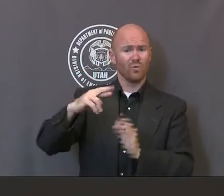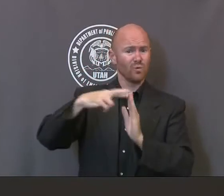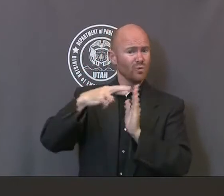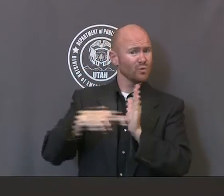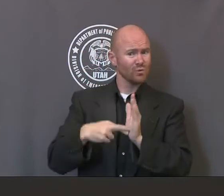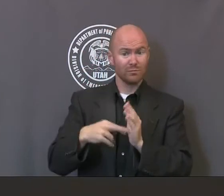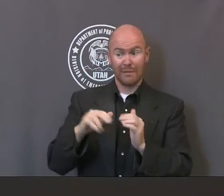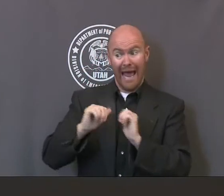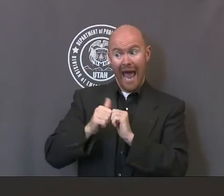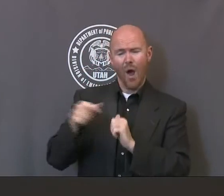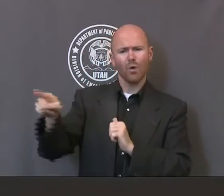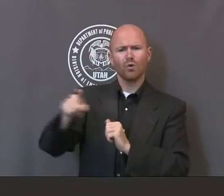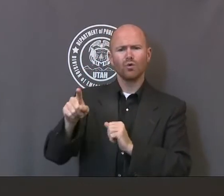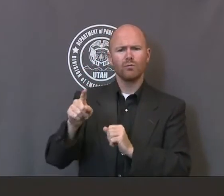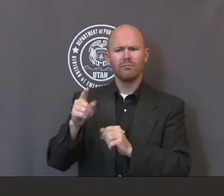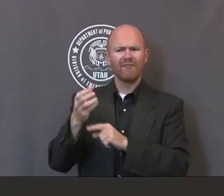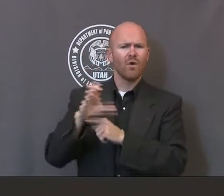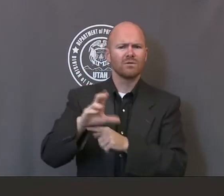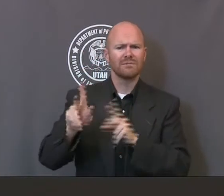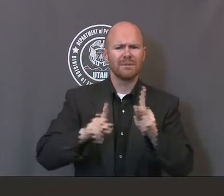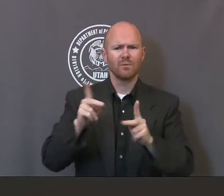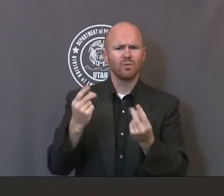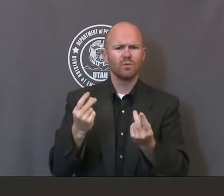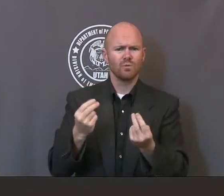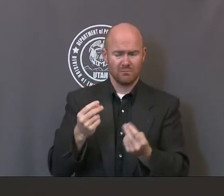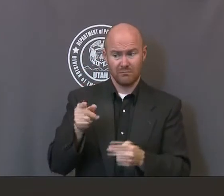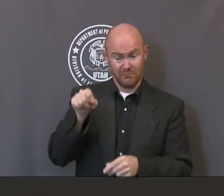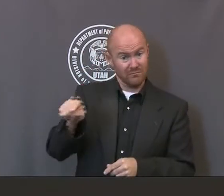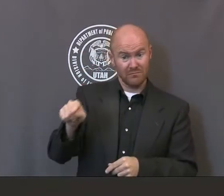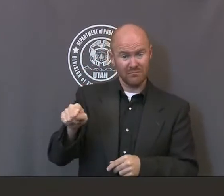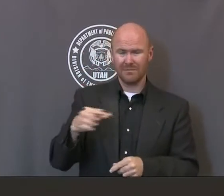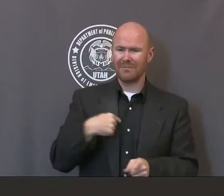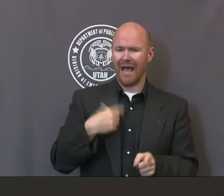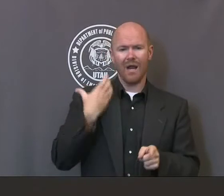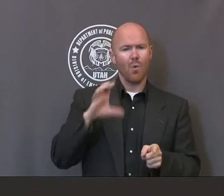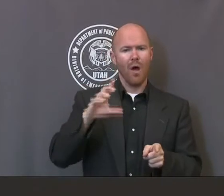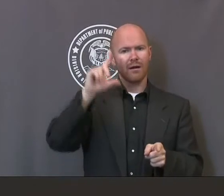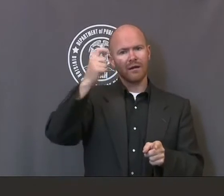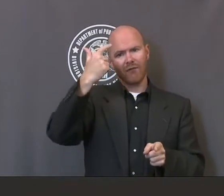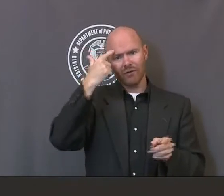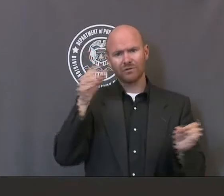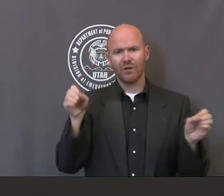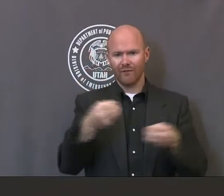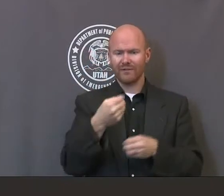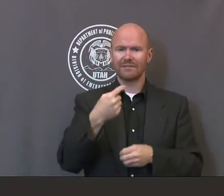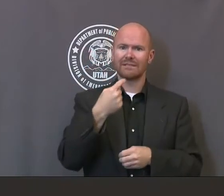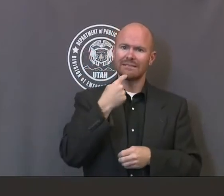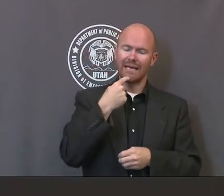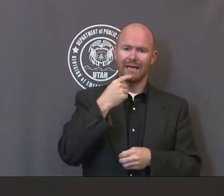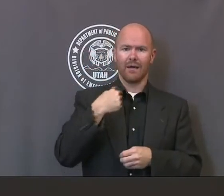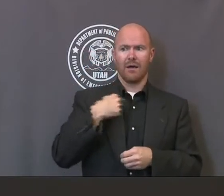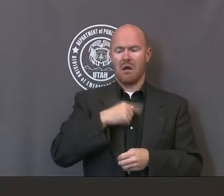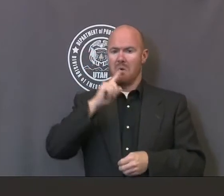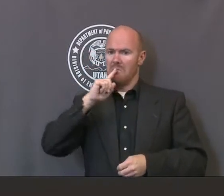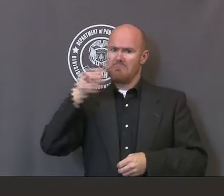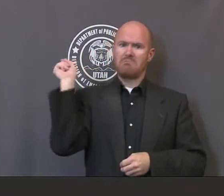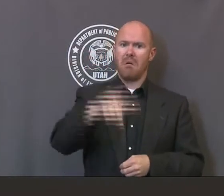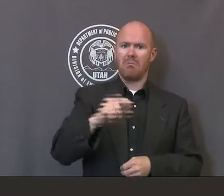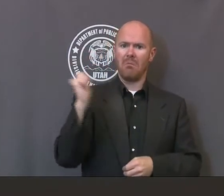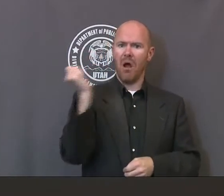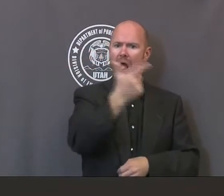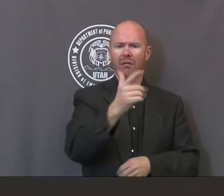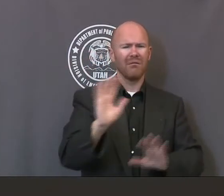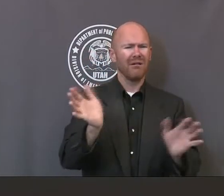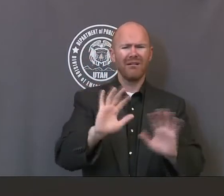it. We don't want to have to come to the governor's office and say, "Mother, may I?" We want more